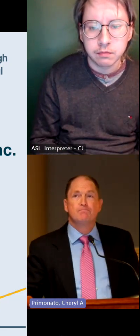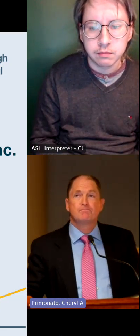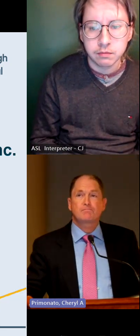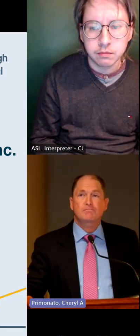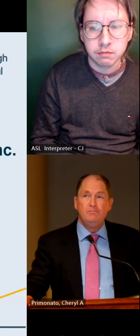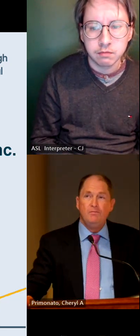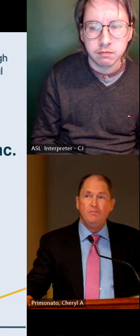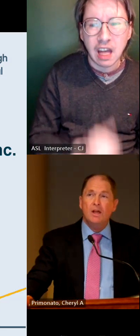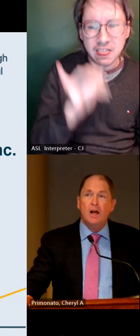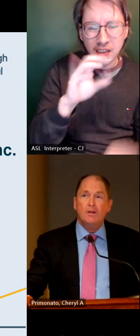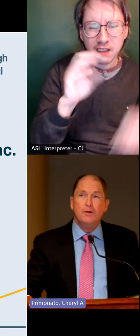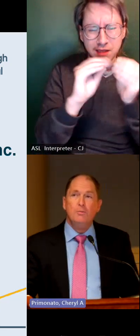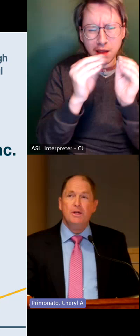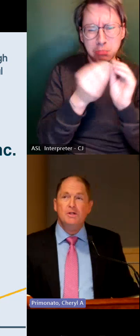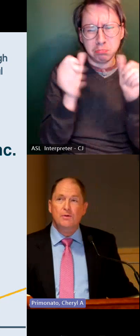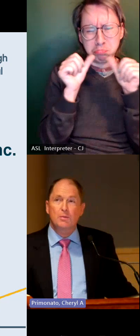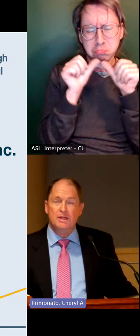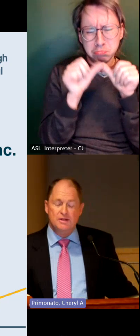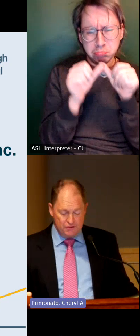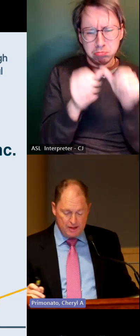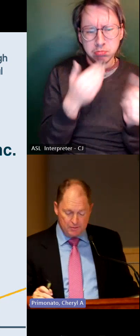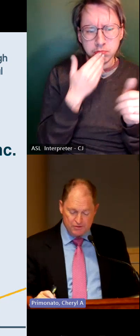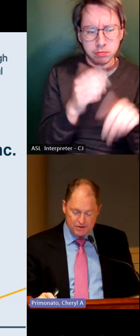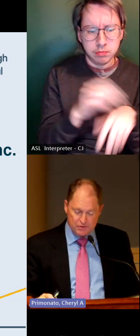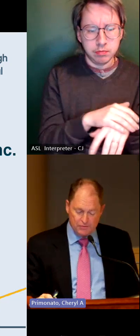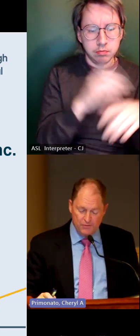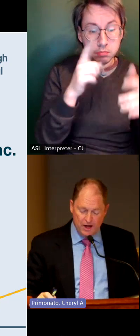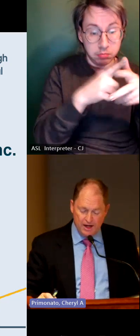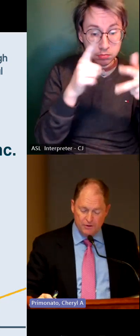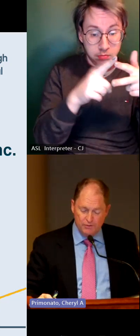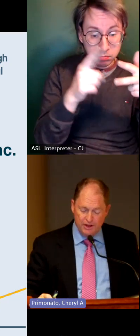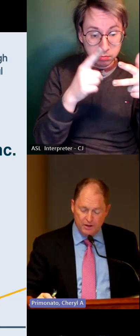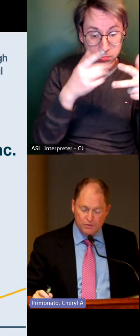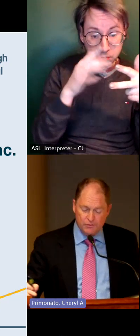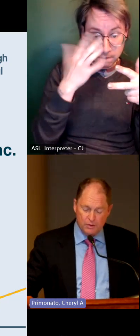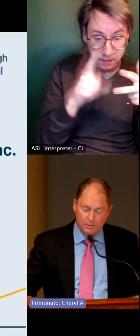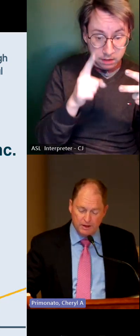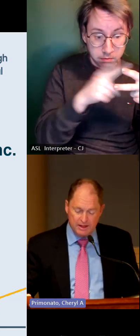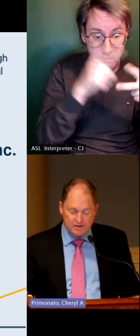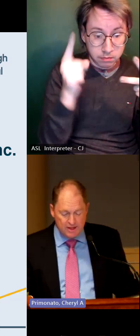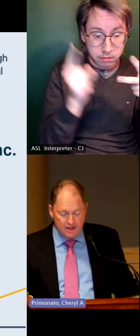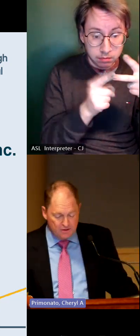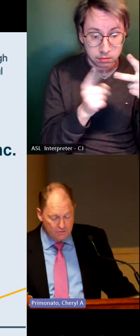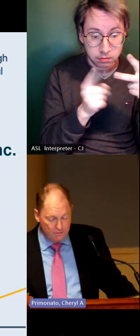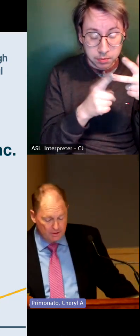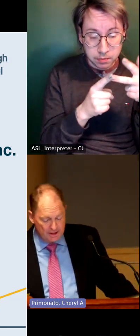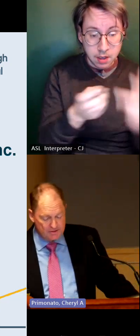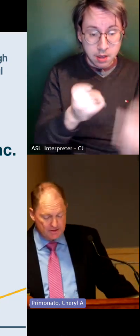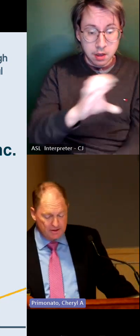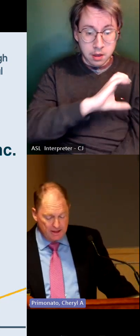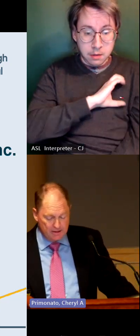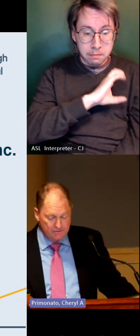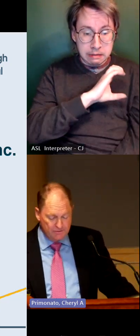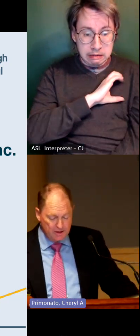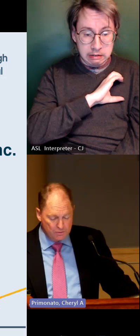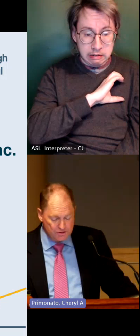budget. Our third bid is for police interceptors. This is for 5 new vehicles for our police to